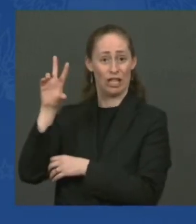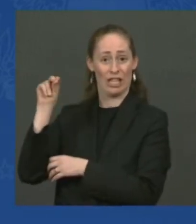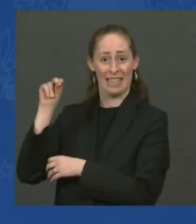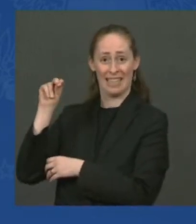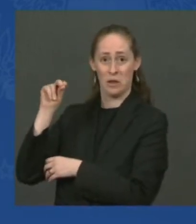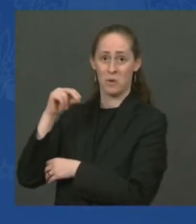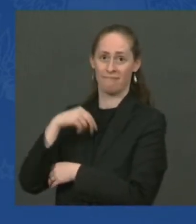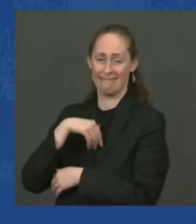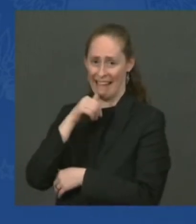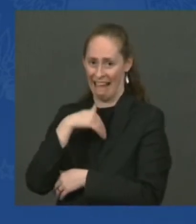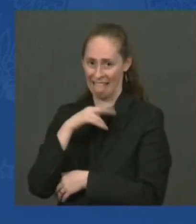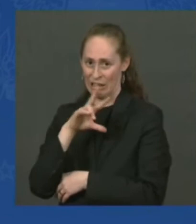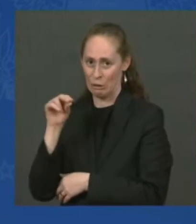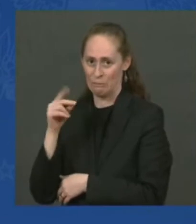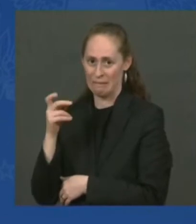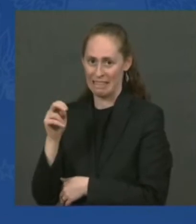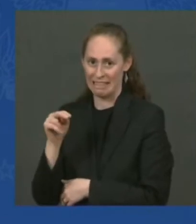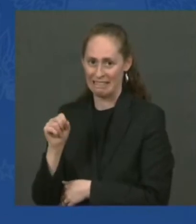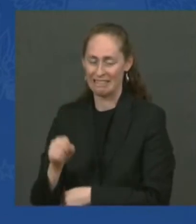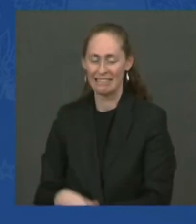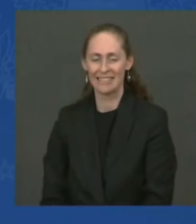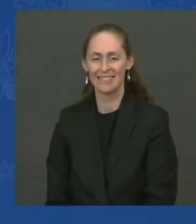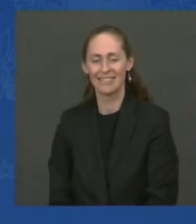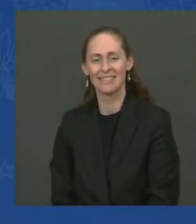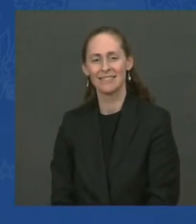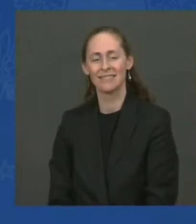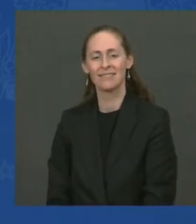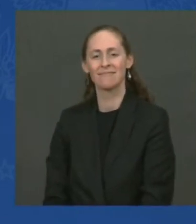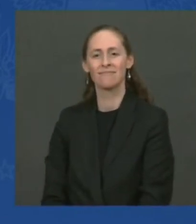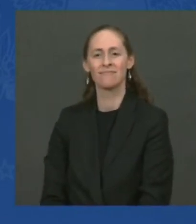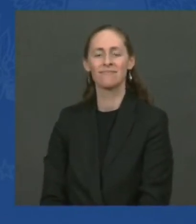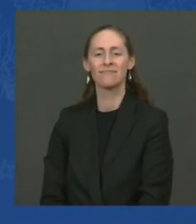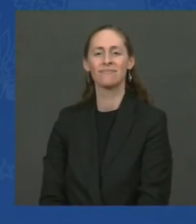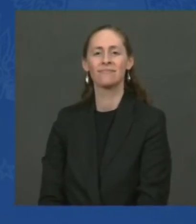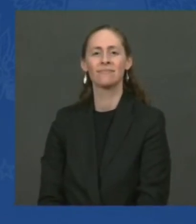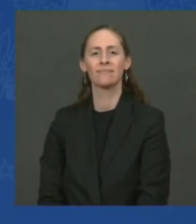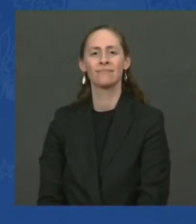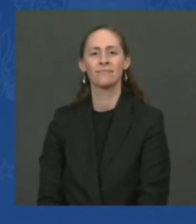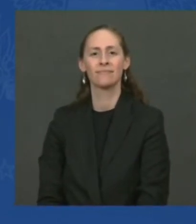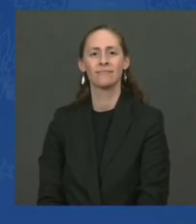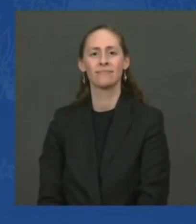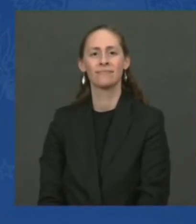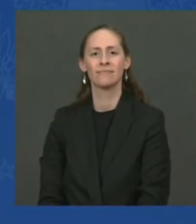break it in 30 parts. All right, Vice President, please. All right. Thank you.